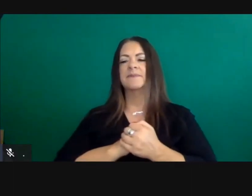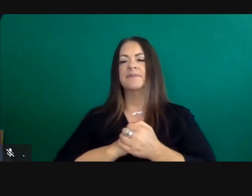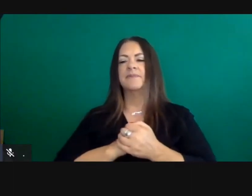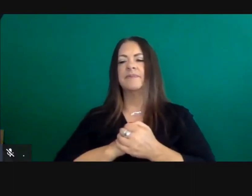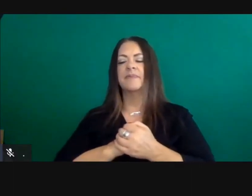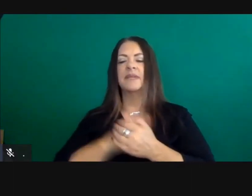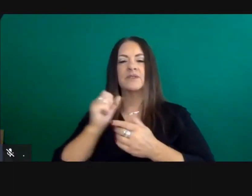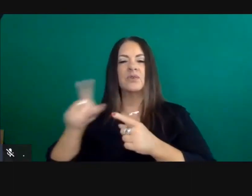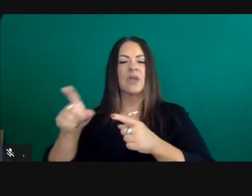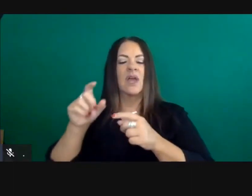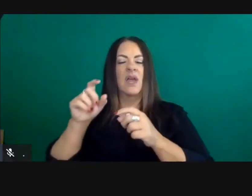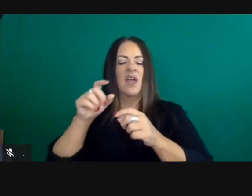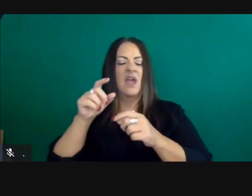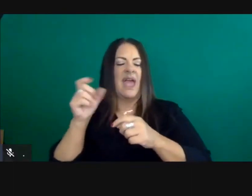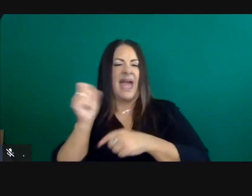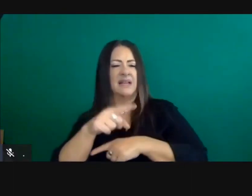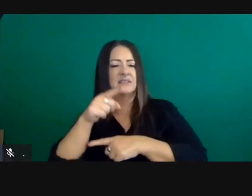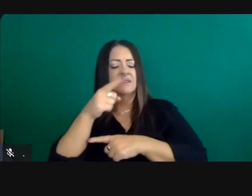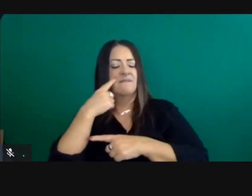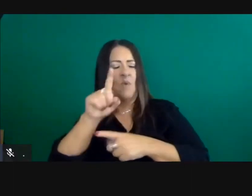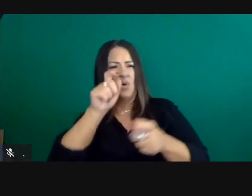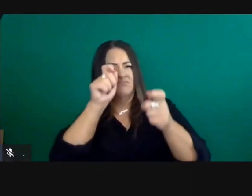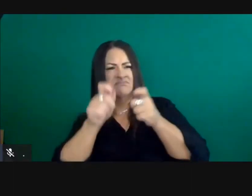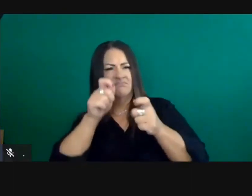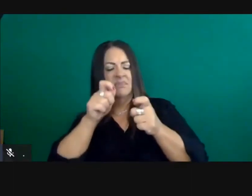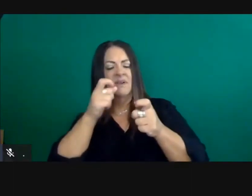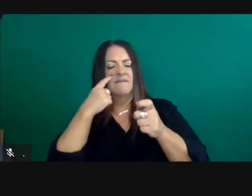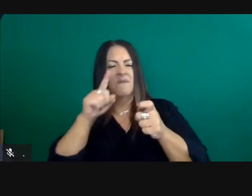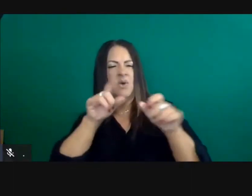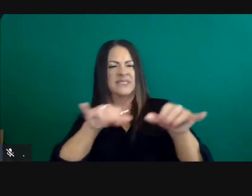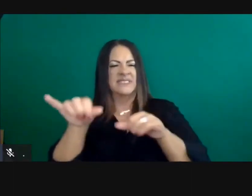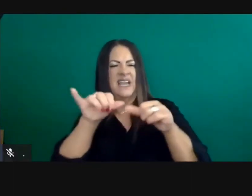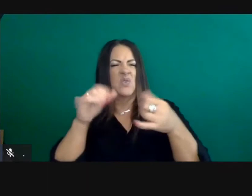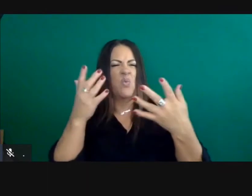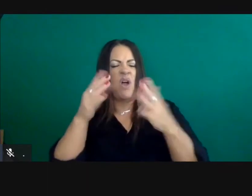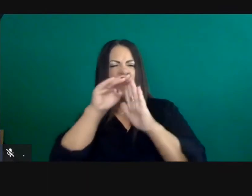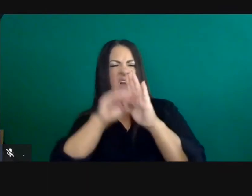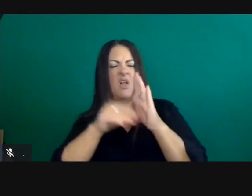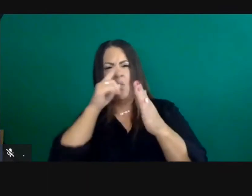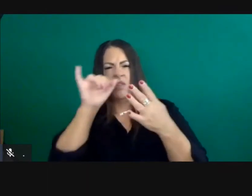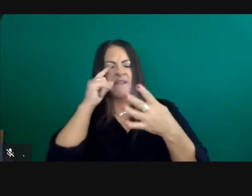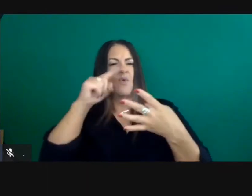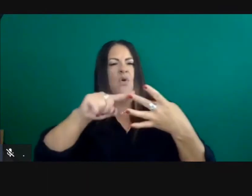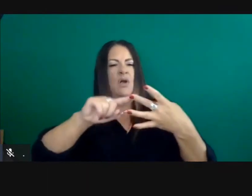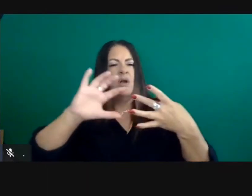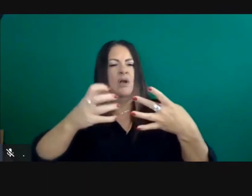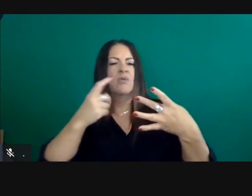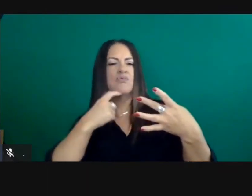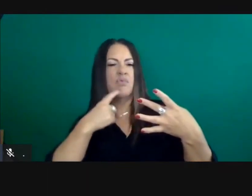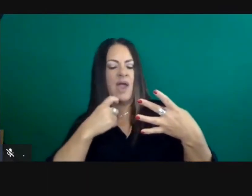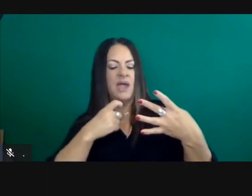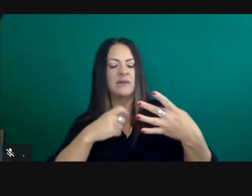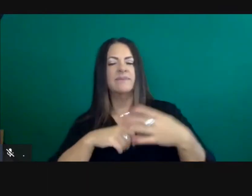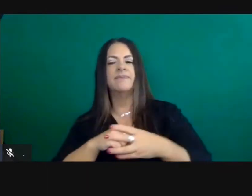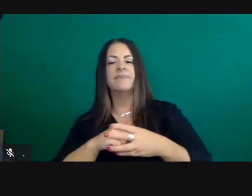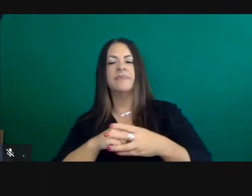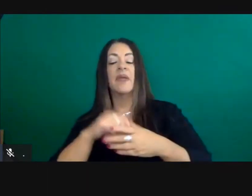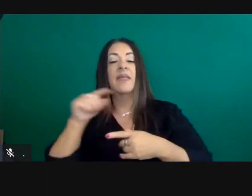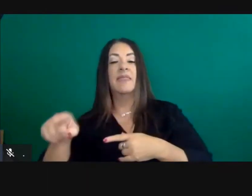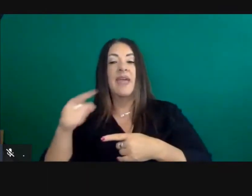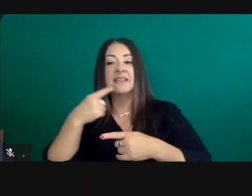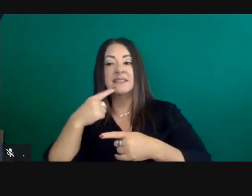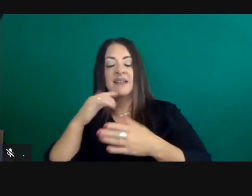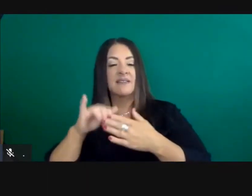RED metric. And county leaders said that they were told, in fact, today by you, that that would not immediately